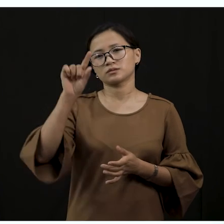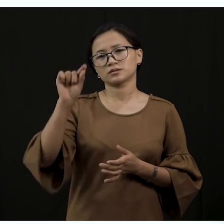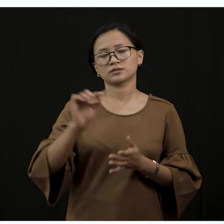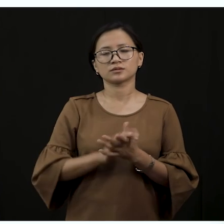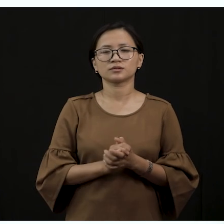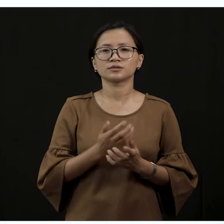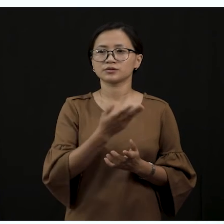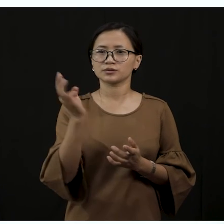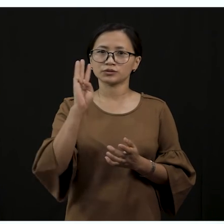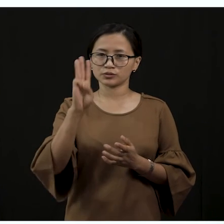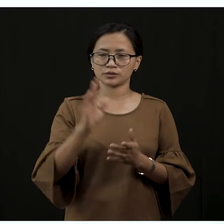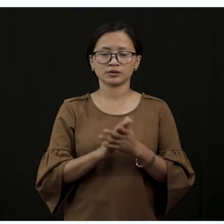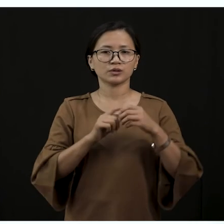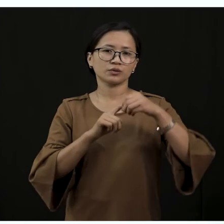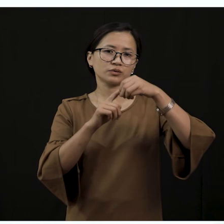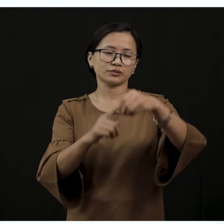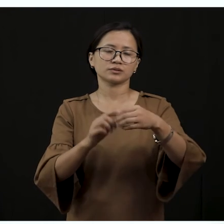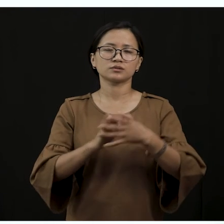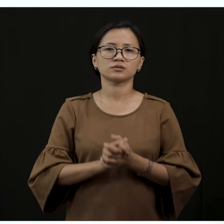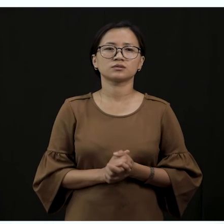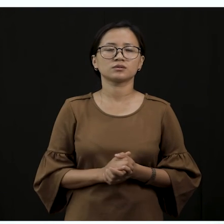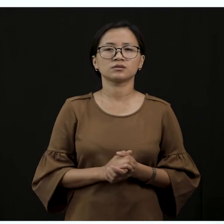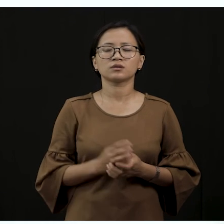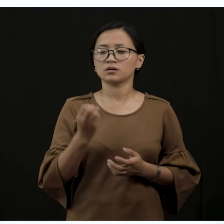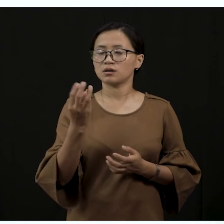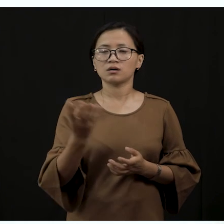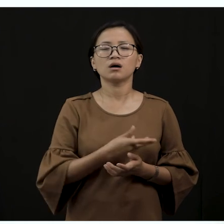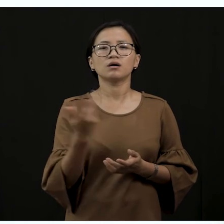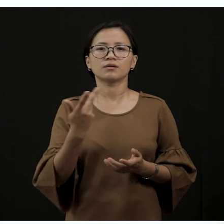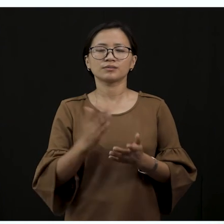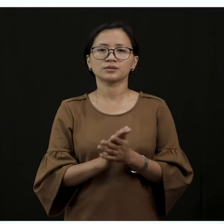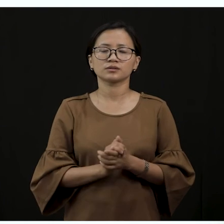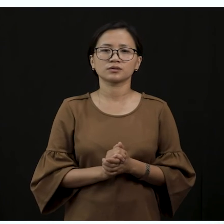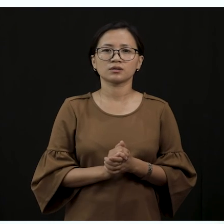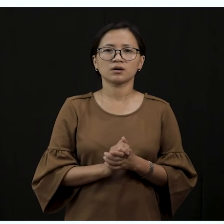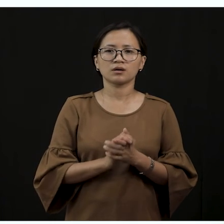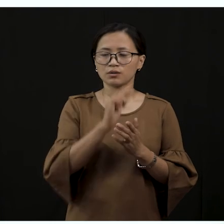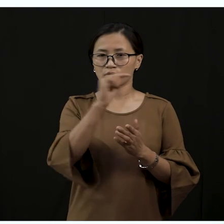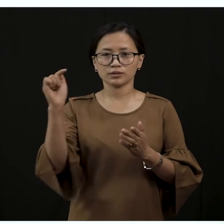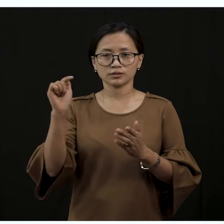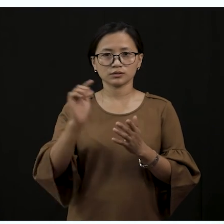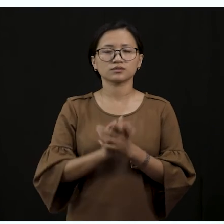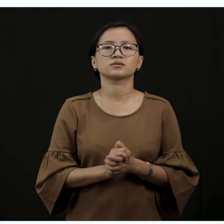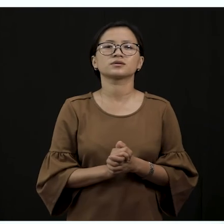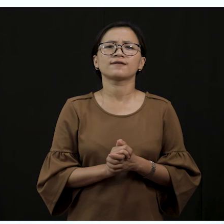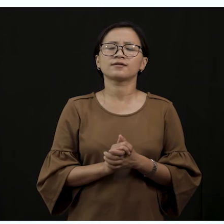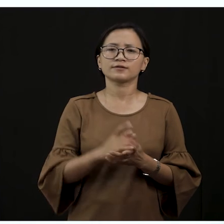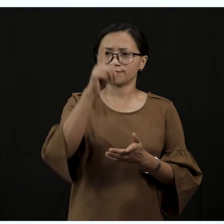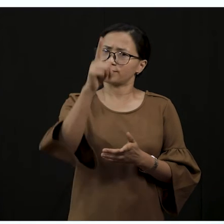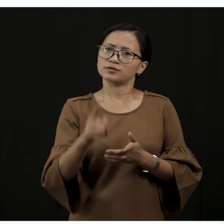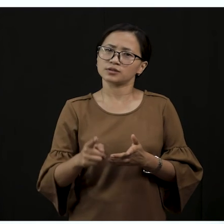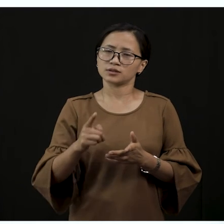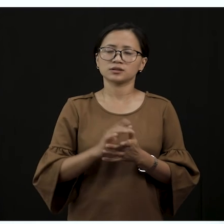do these 3 questions. Okay, there are how many horizontal lines? There are how many